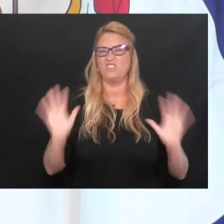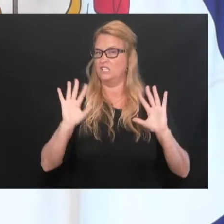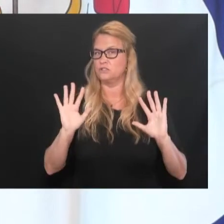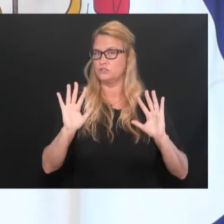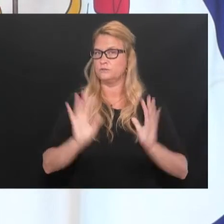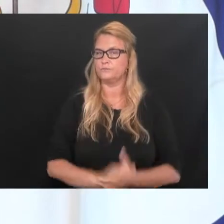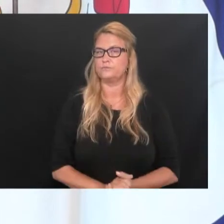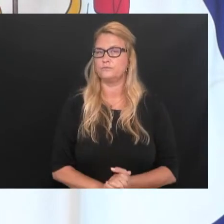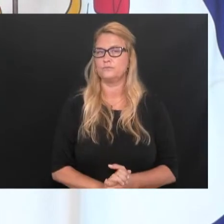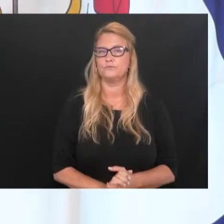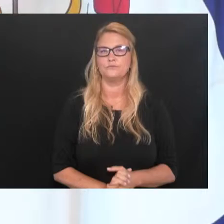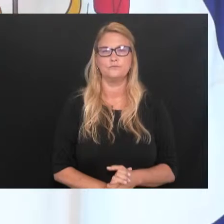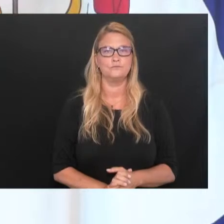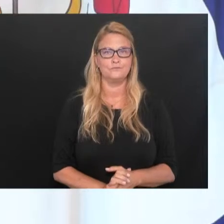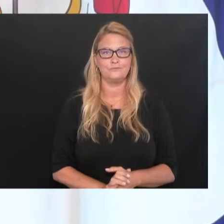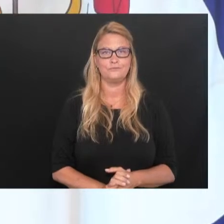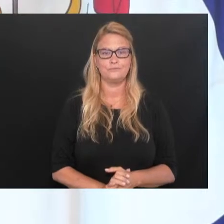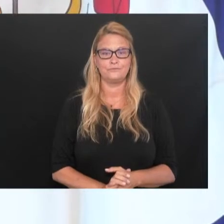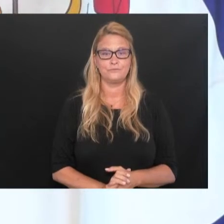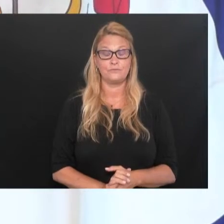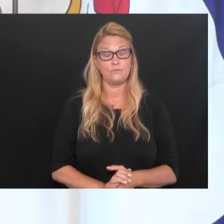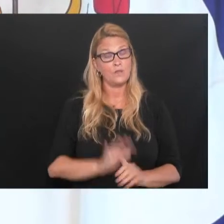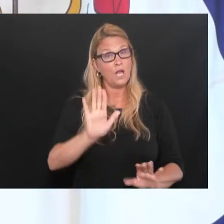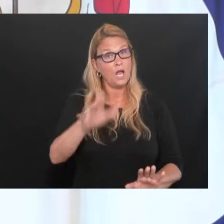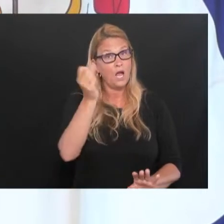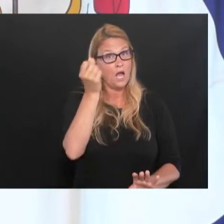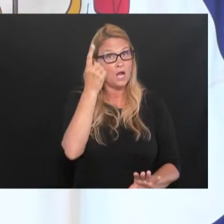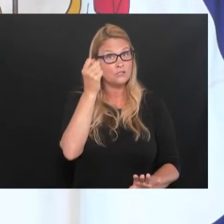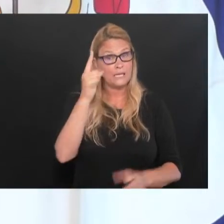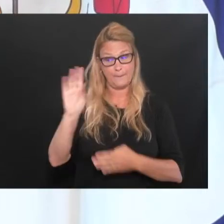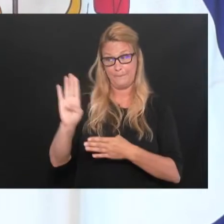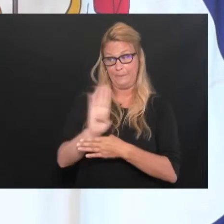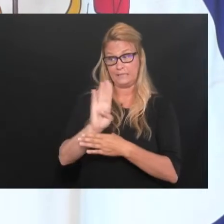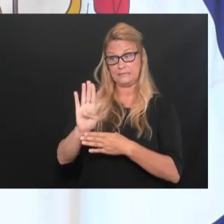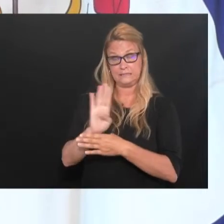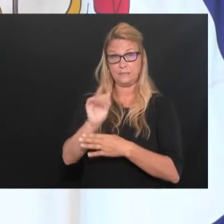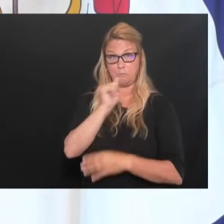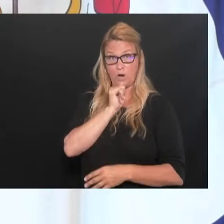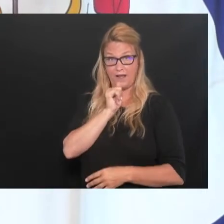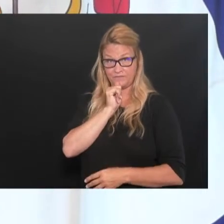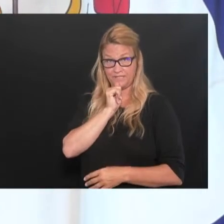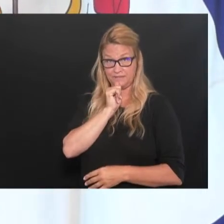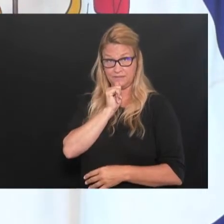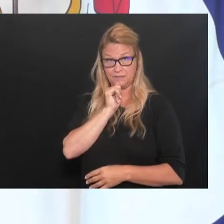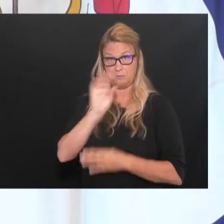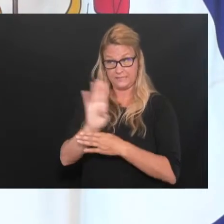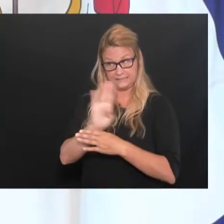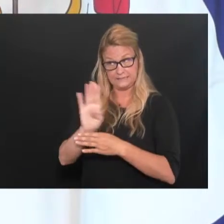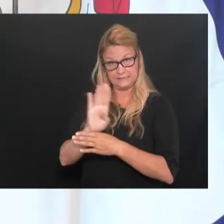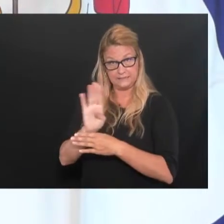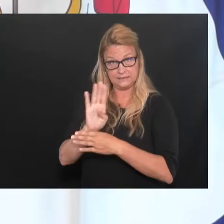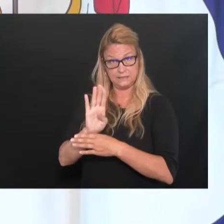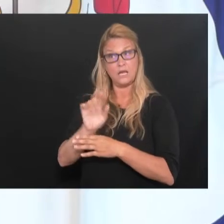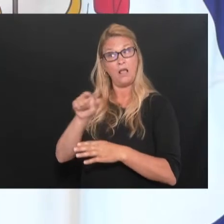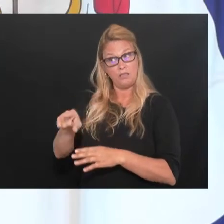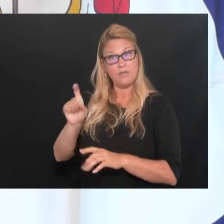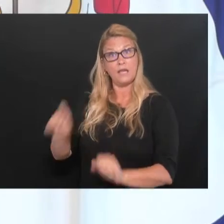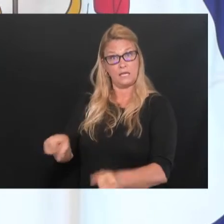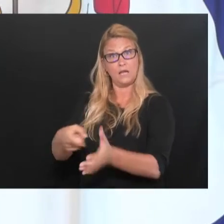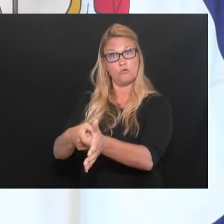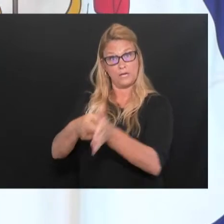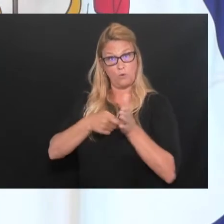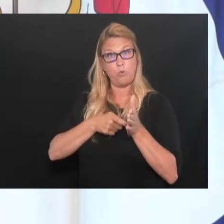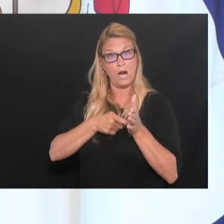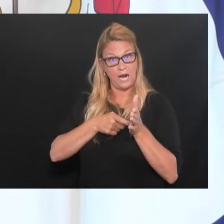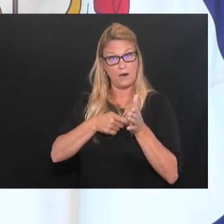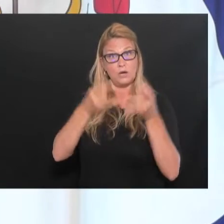But also remember, the businesses that are out there are private businesses. They can require you to